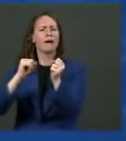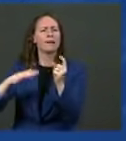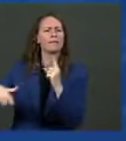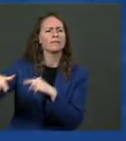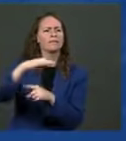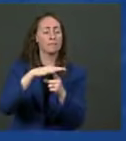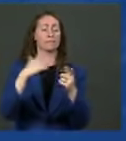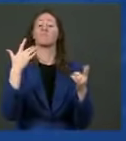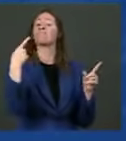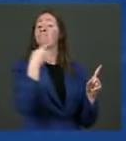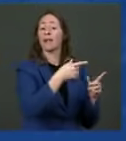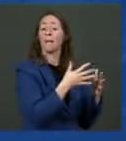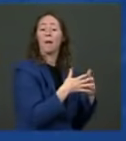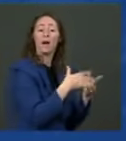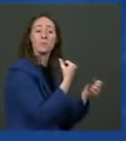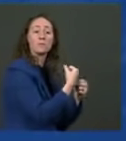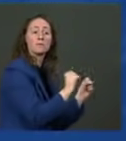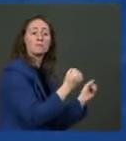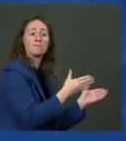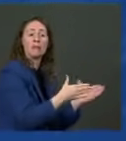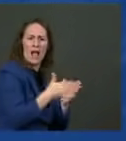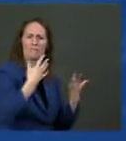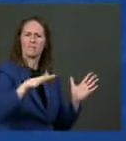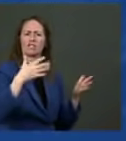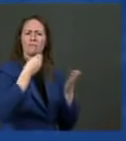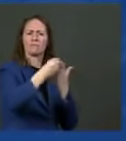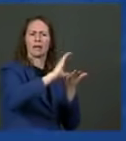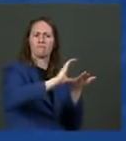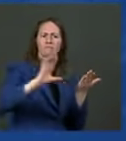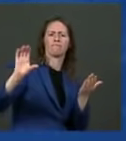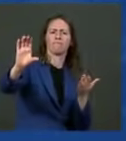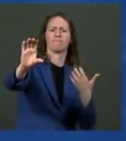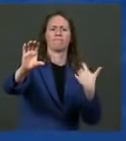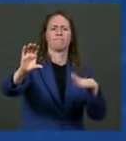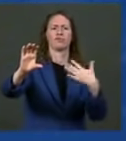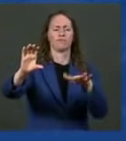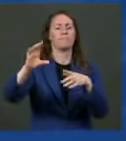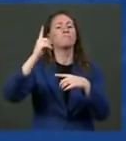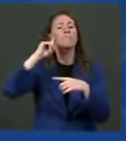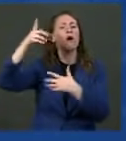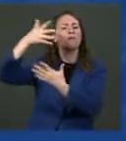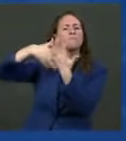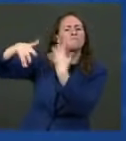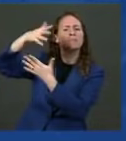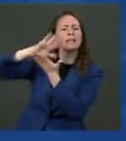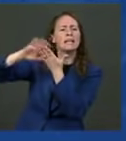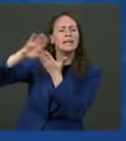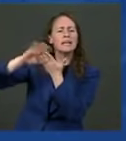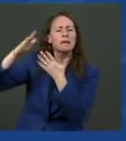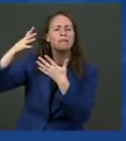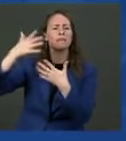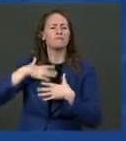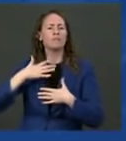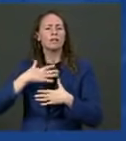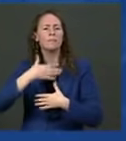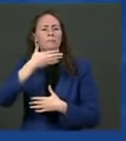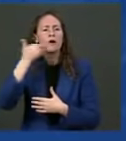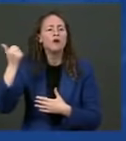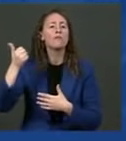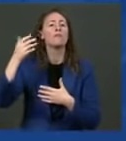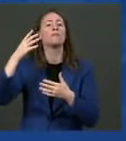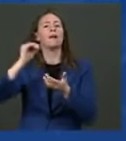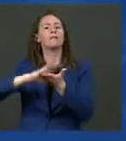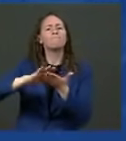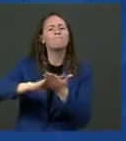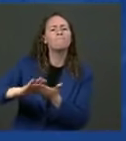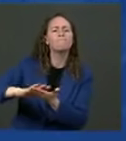we provided the funding for ventilation systems, cleaning and sanitizing services, and critical safety measures to significantly